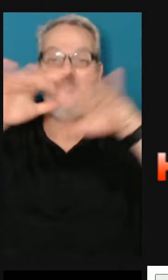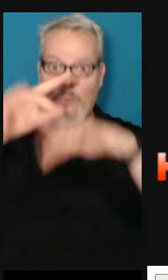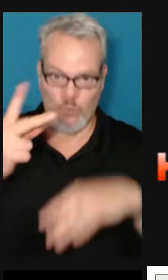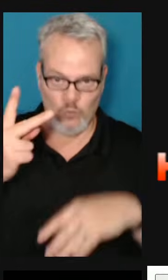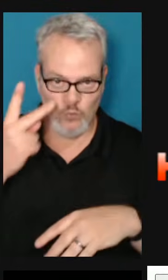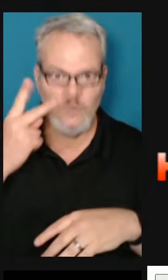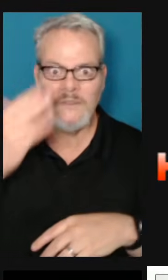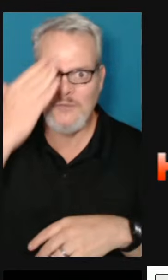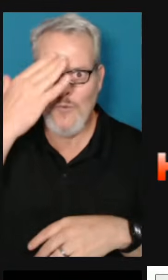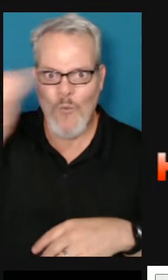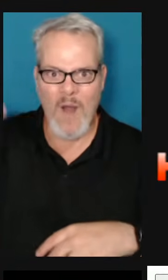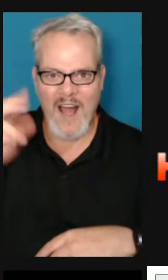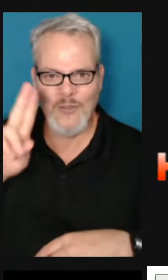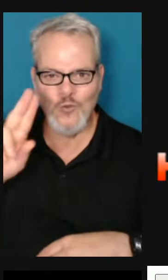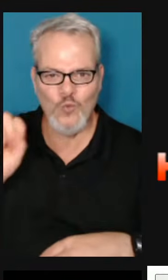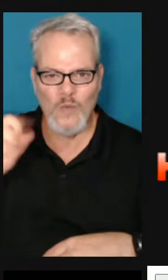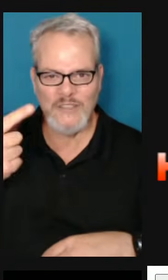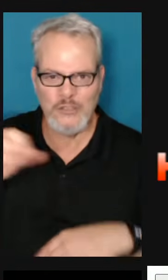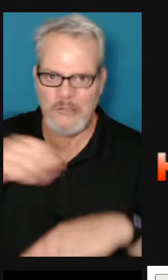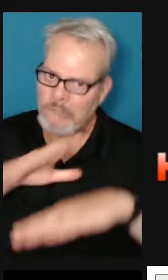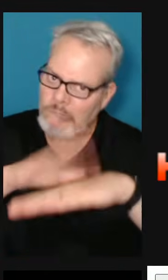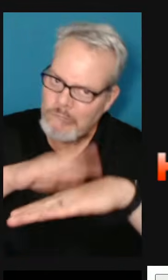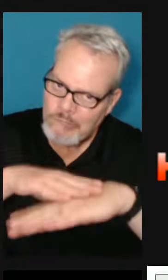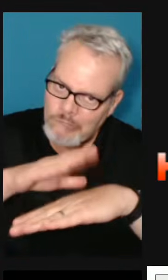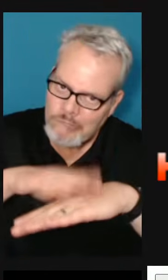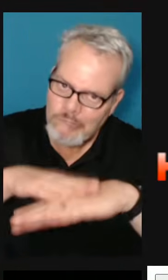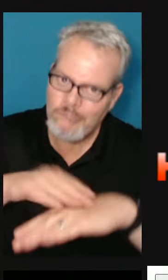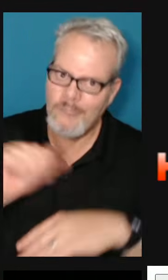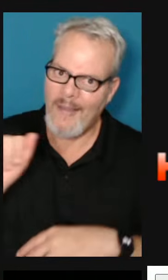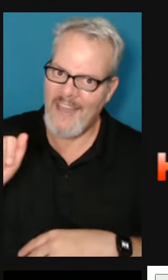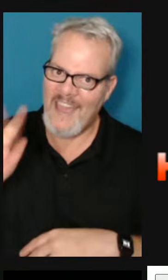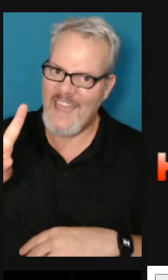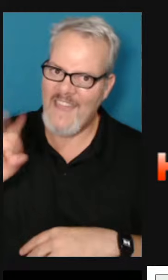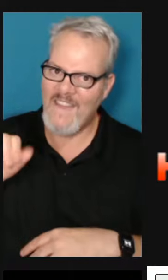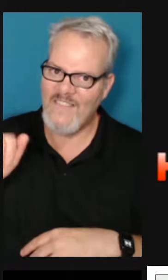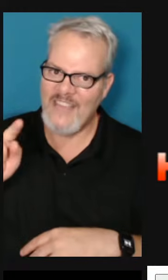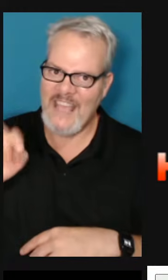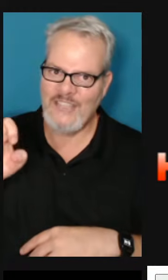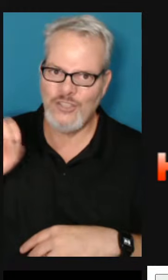the USGS is putting out these VONAs, aviation